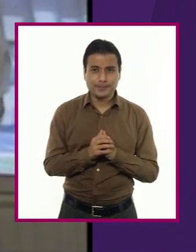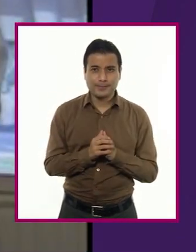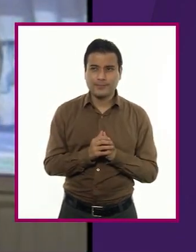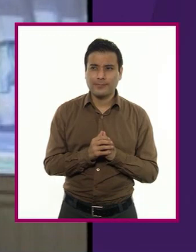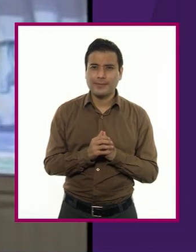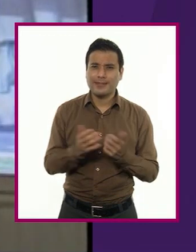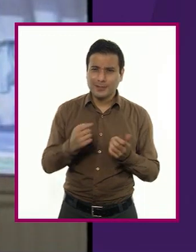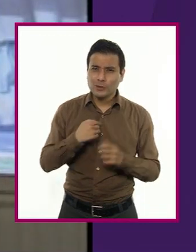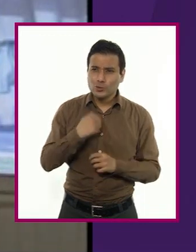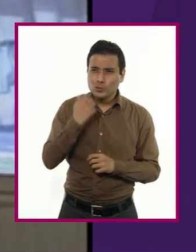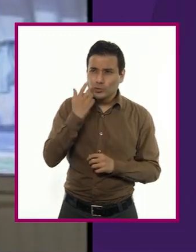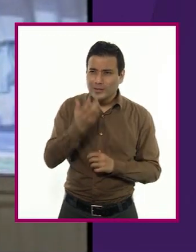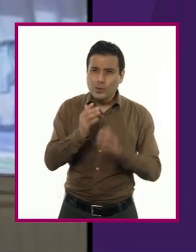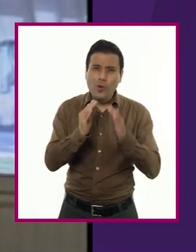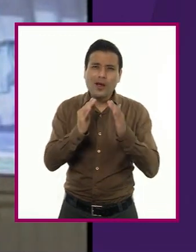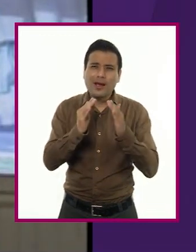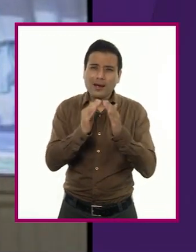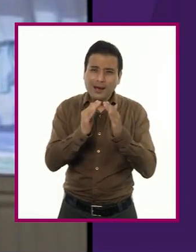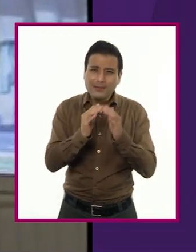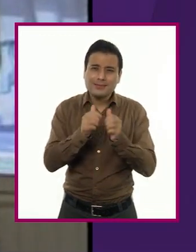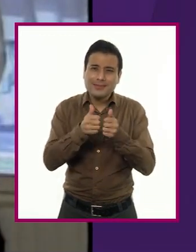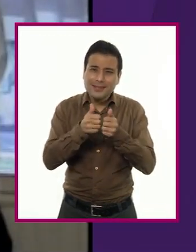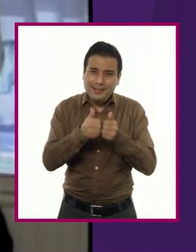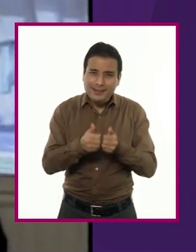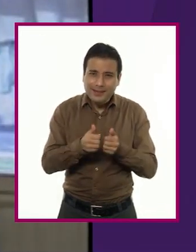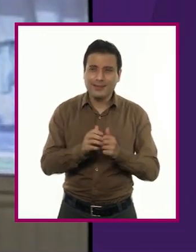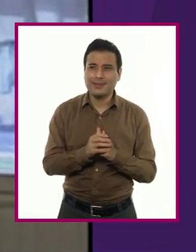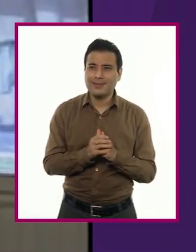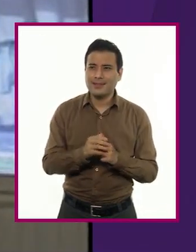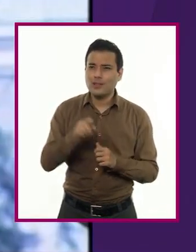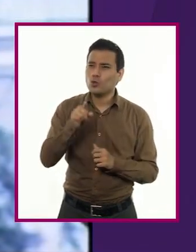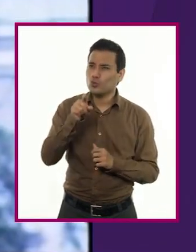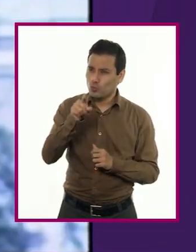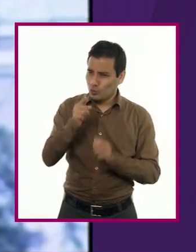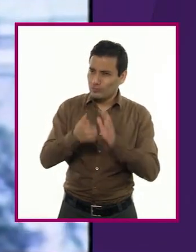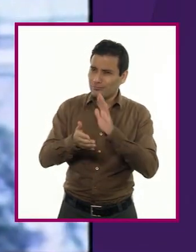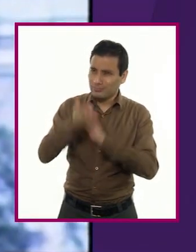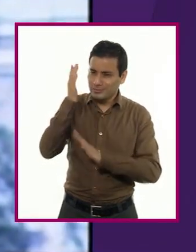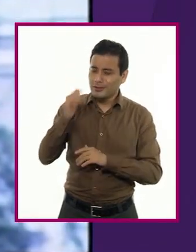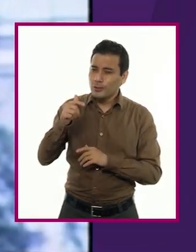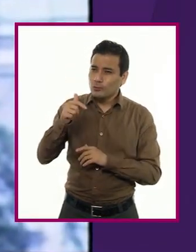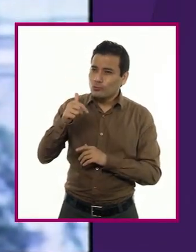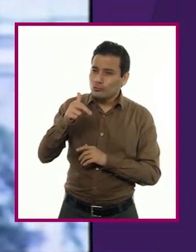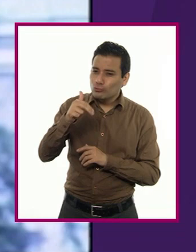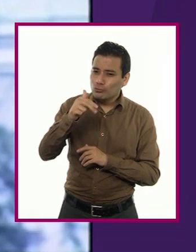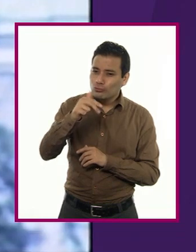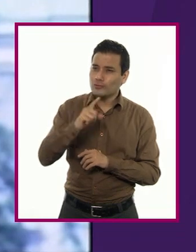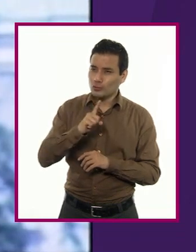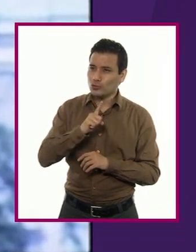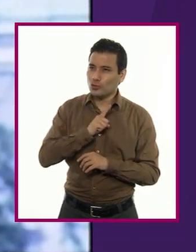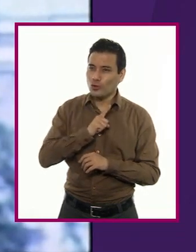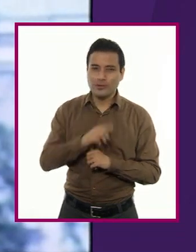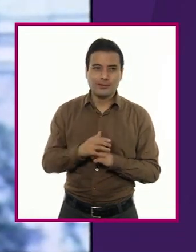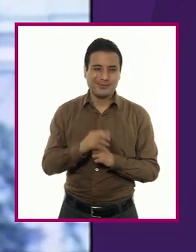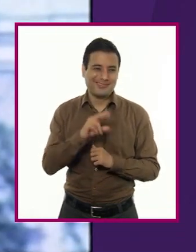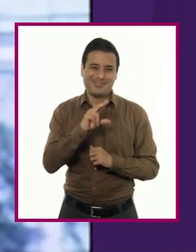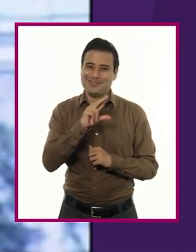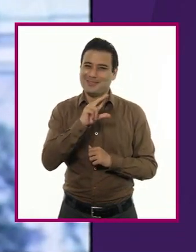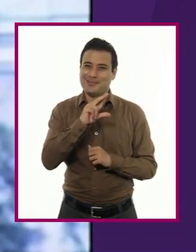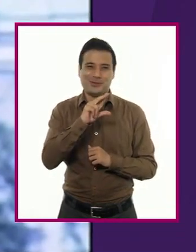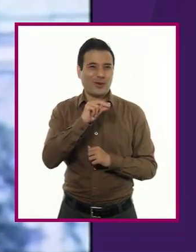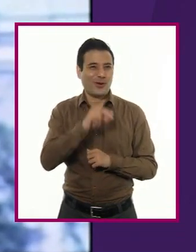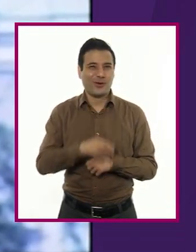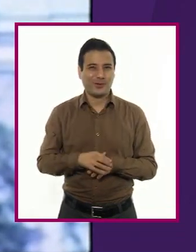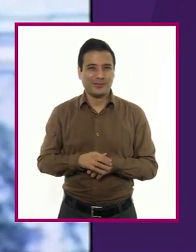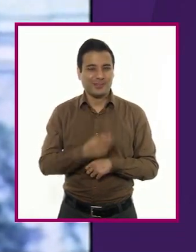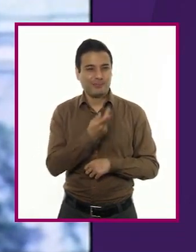want to stay at home. Why don't you go alone? No. We are going to